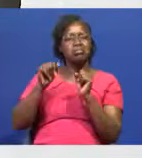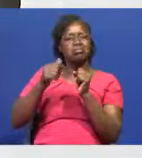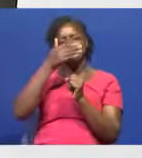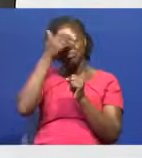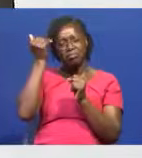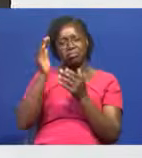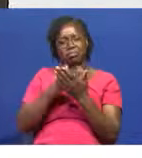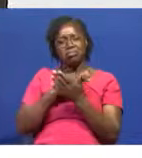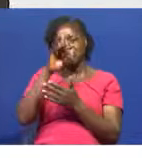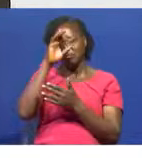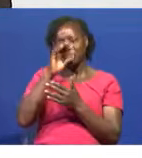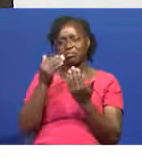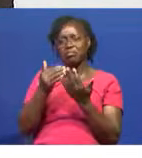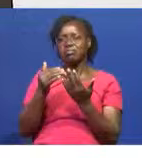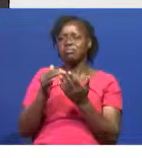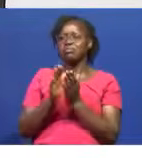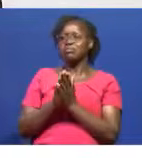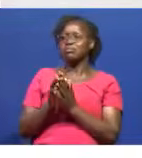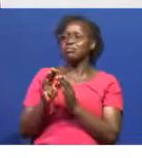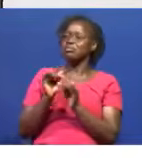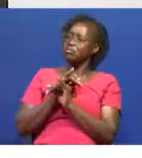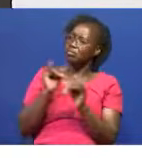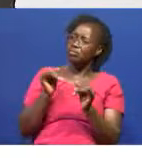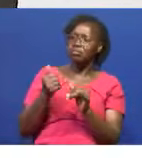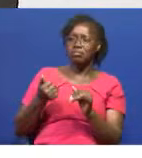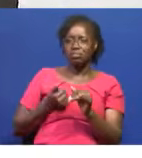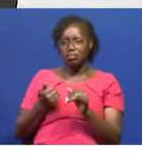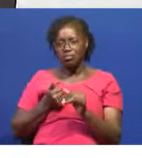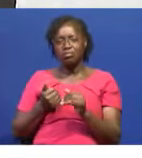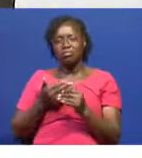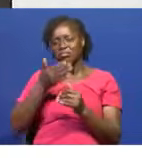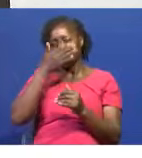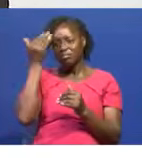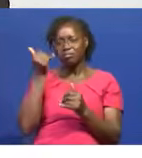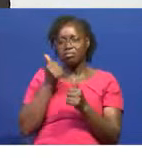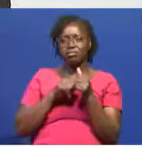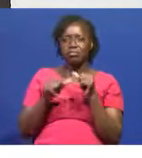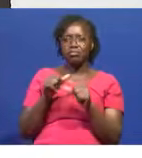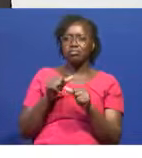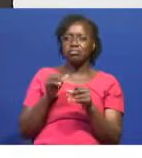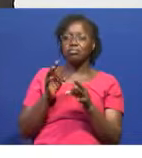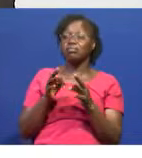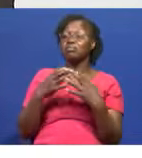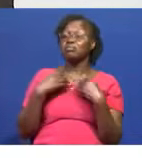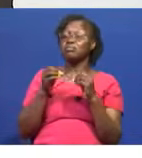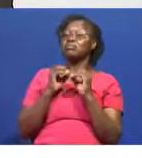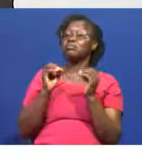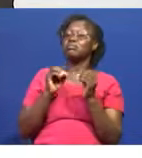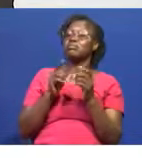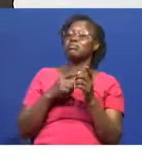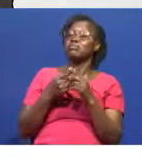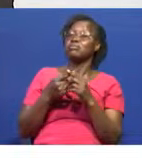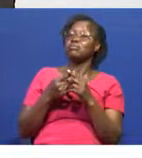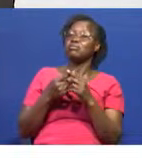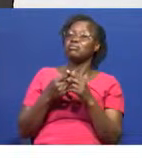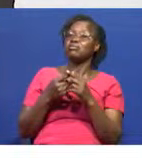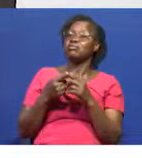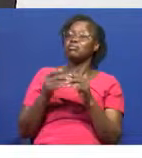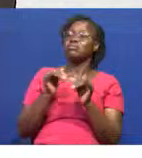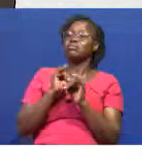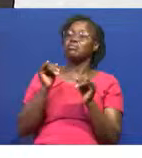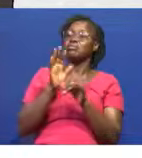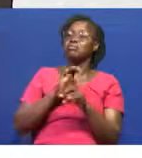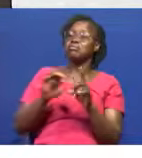some of those critical issues like WASH, sanitation for our girls. We will forget about, if they are not healthy, these children, if there is no